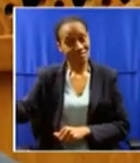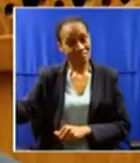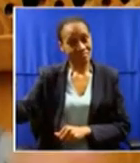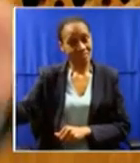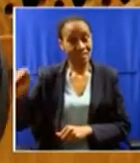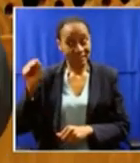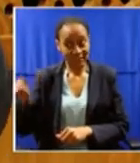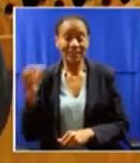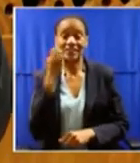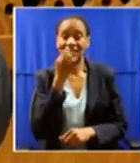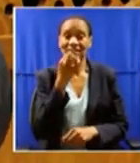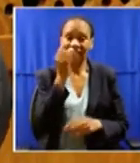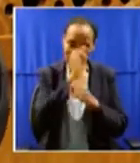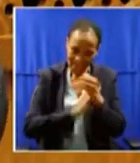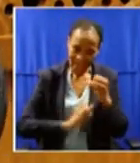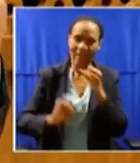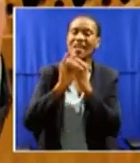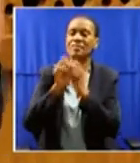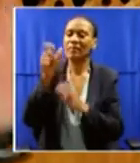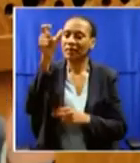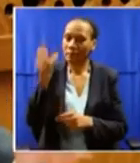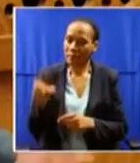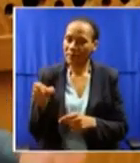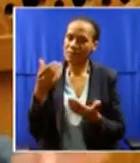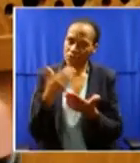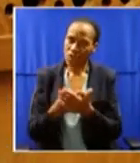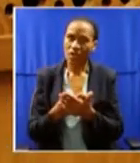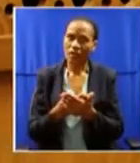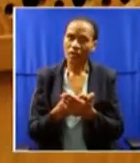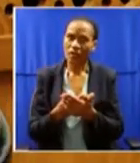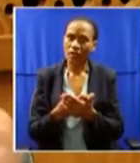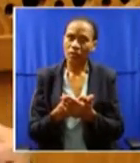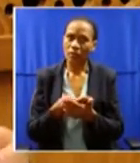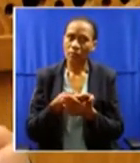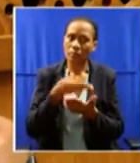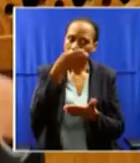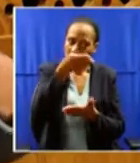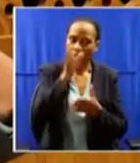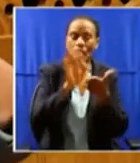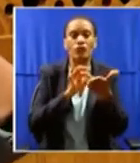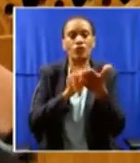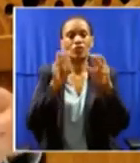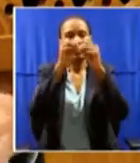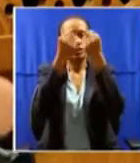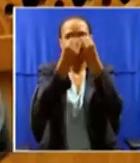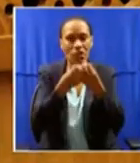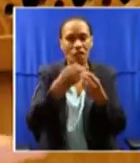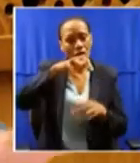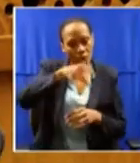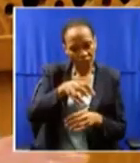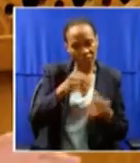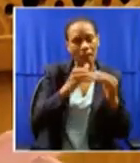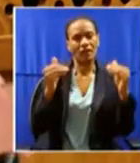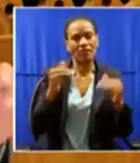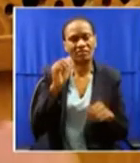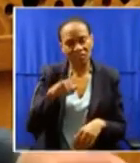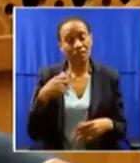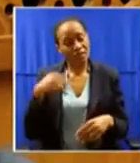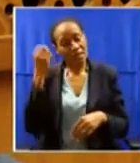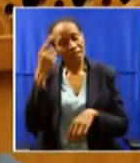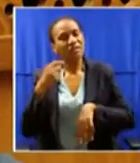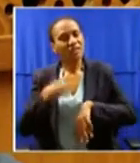allows independent candidates to stand at national and provincial level. Now, we understand that time is passing. Parliament has got